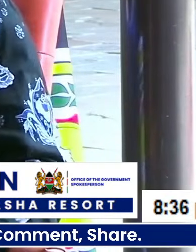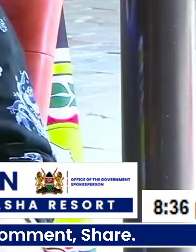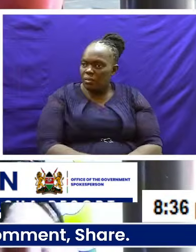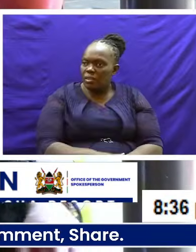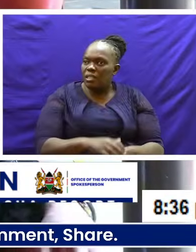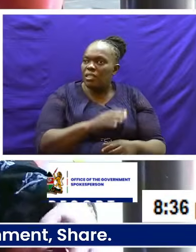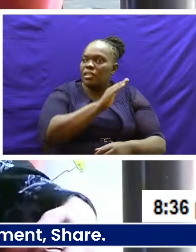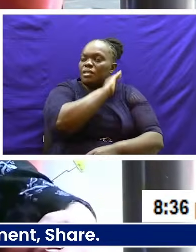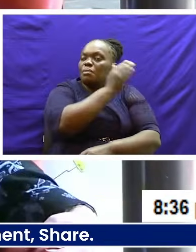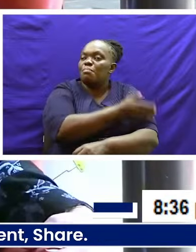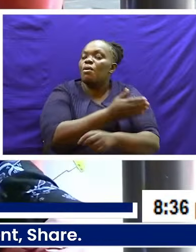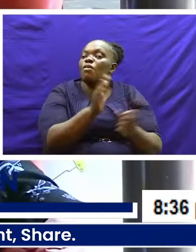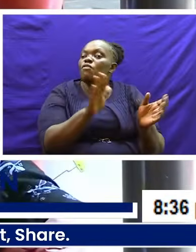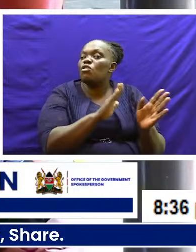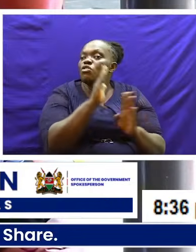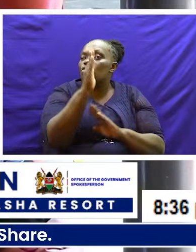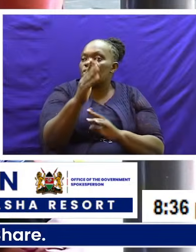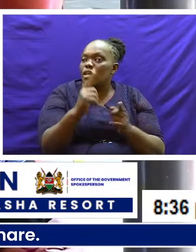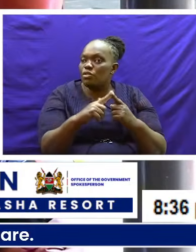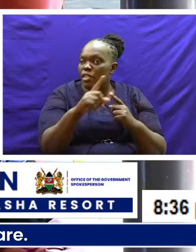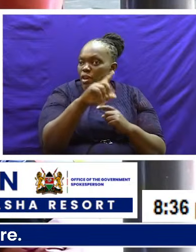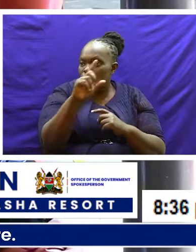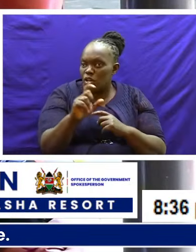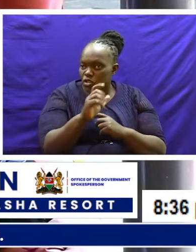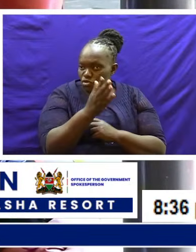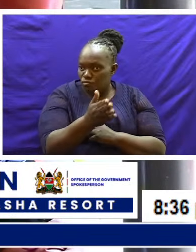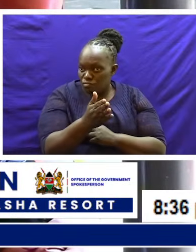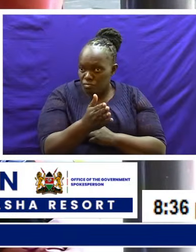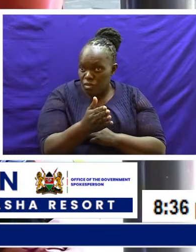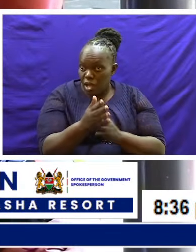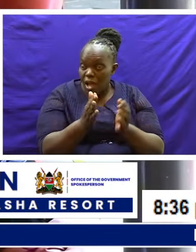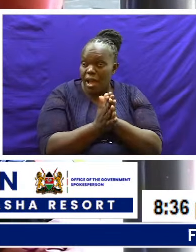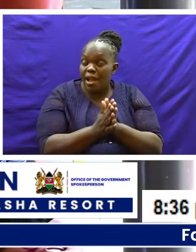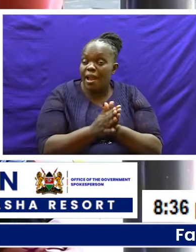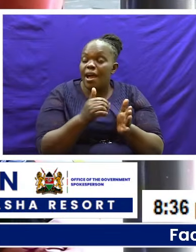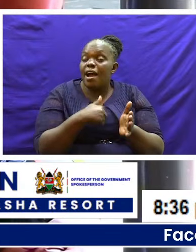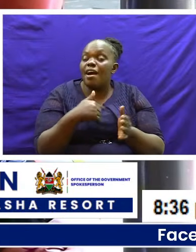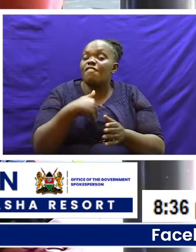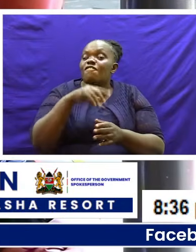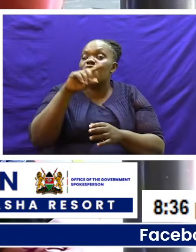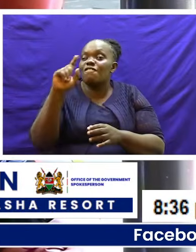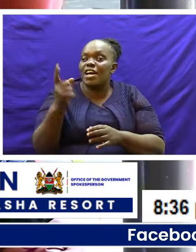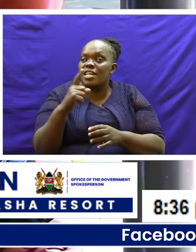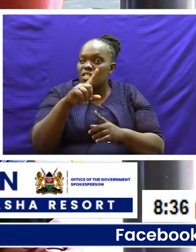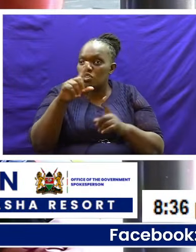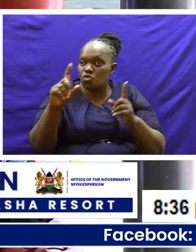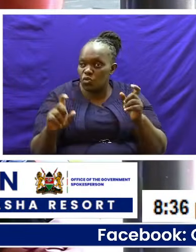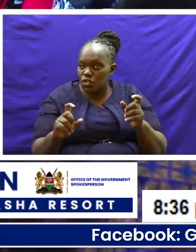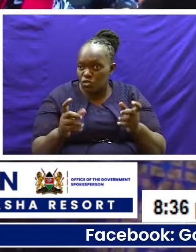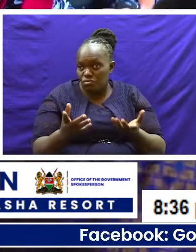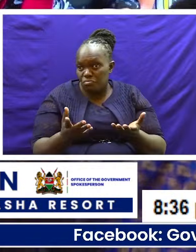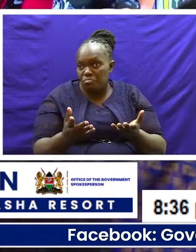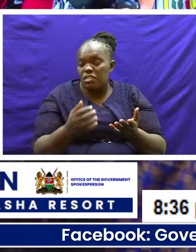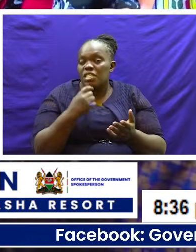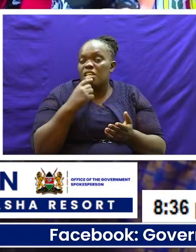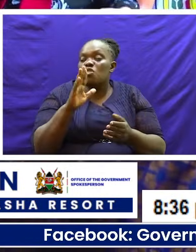powerful platform. Now we go straight to the questions, and let's have our first questioner. Please say your name, where you come from,